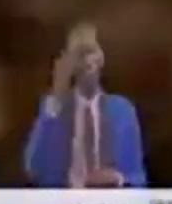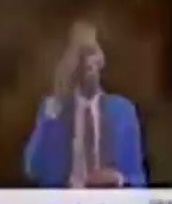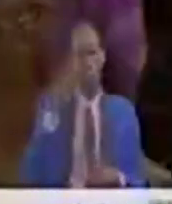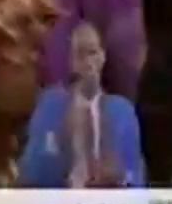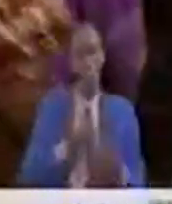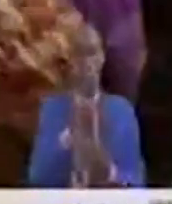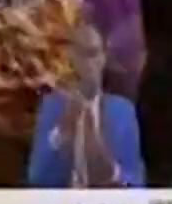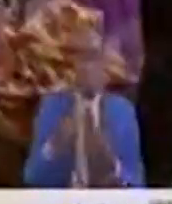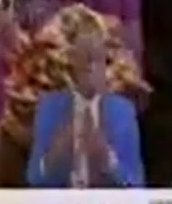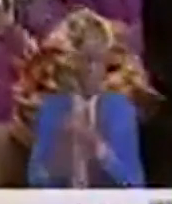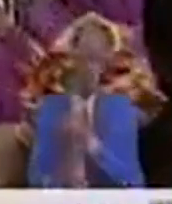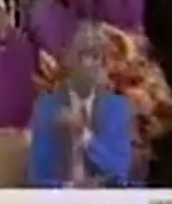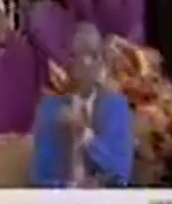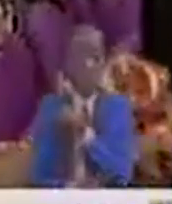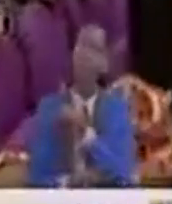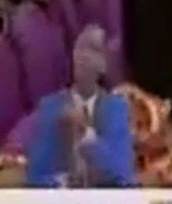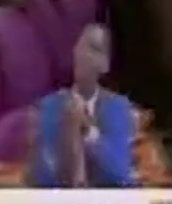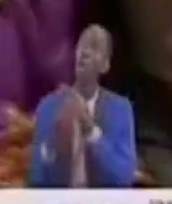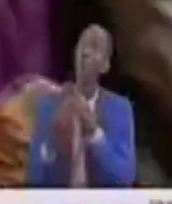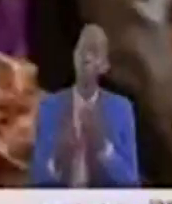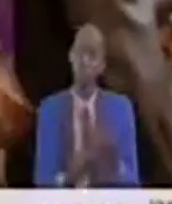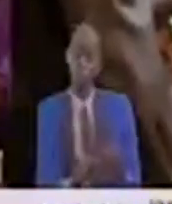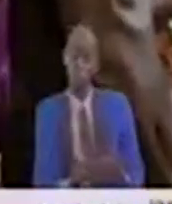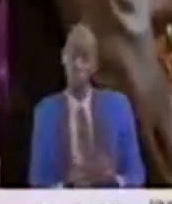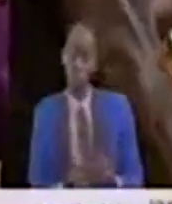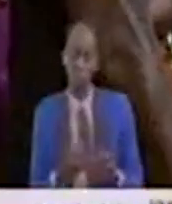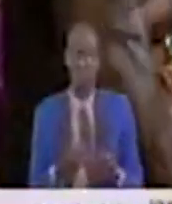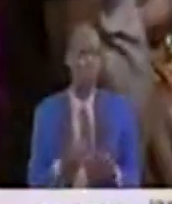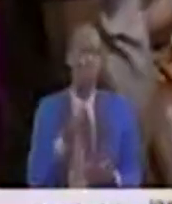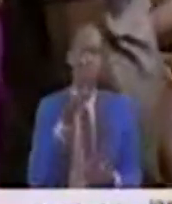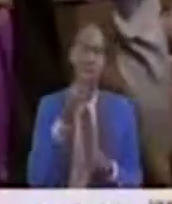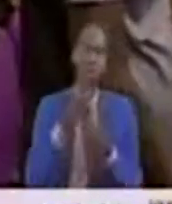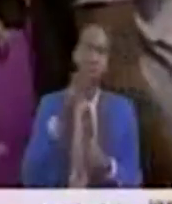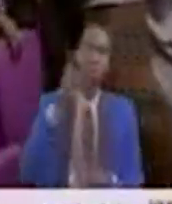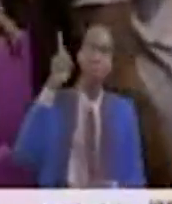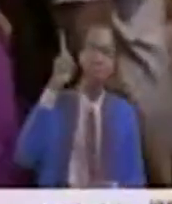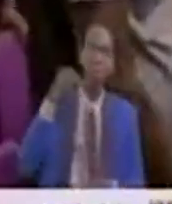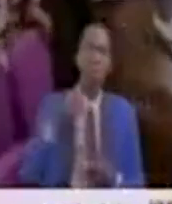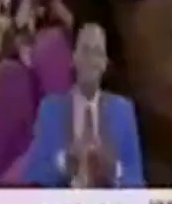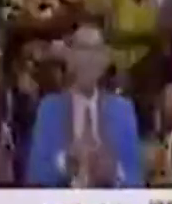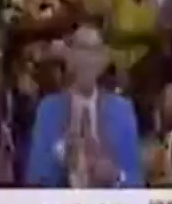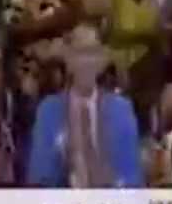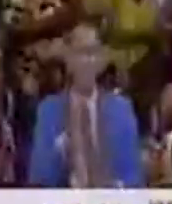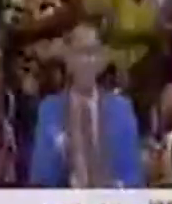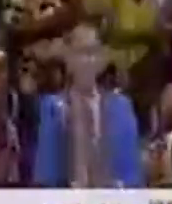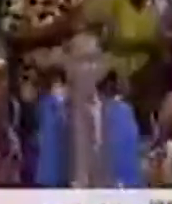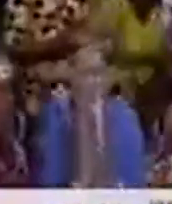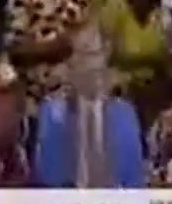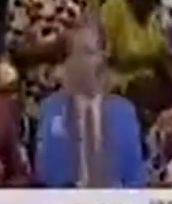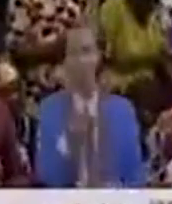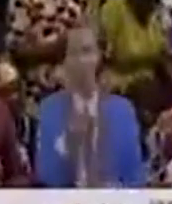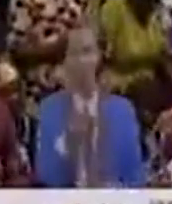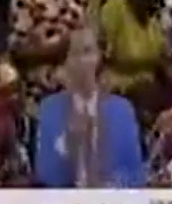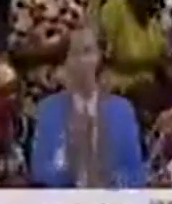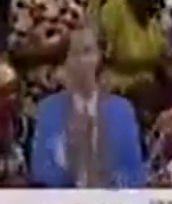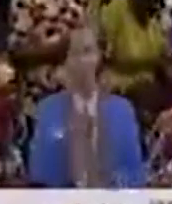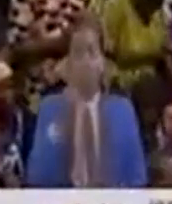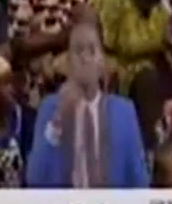temptation comes, it's not you, it's Satan, it's the